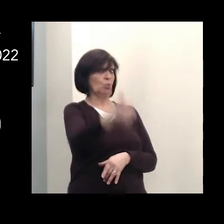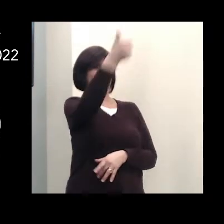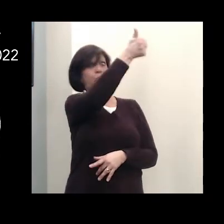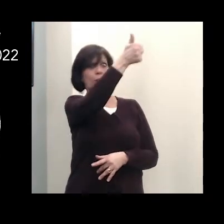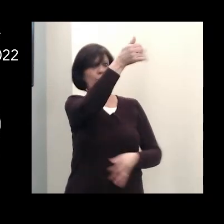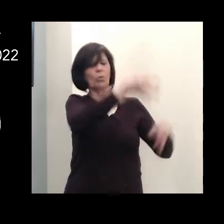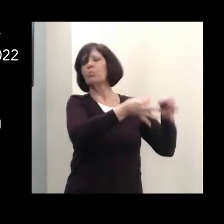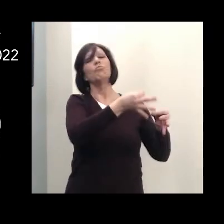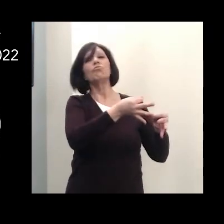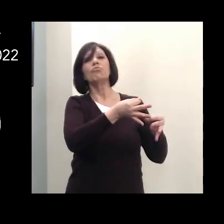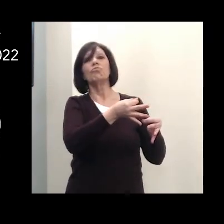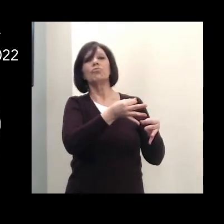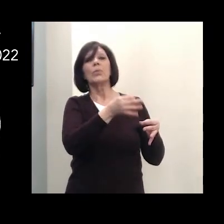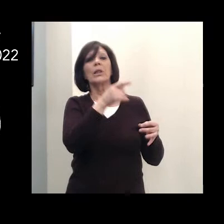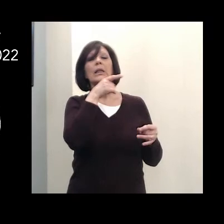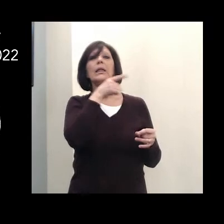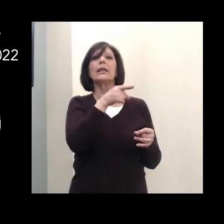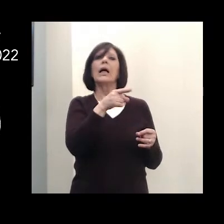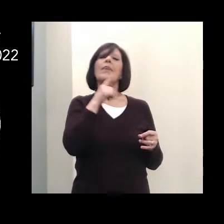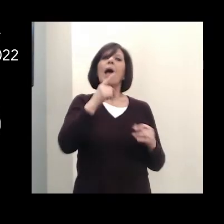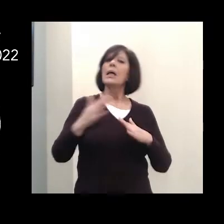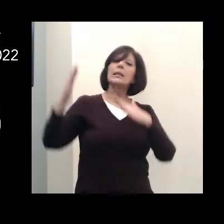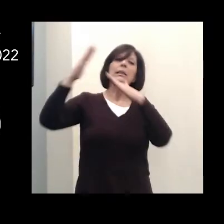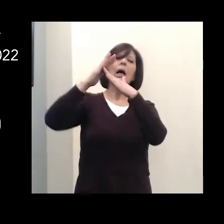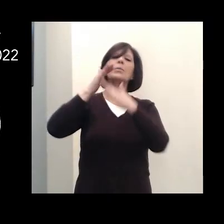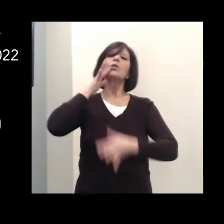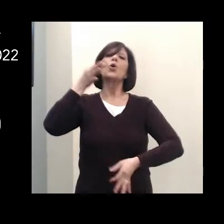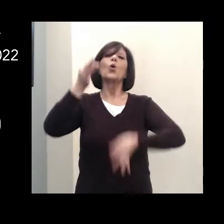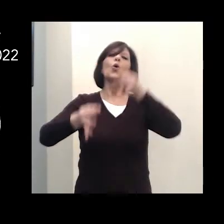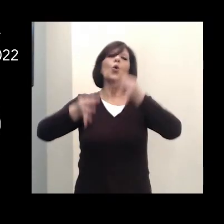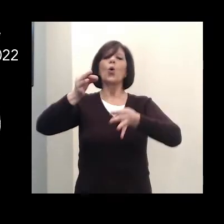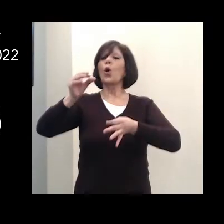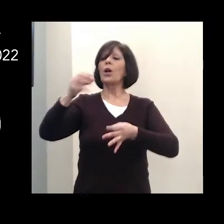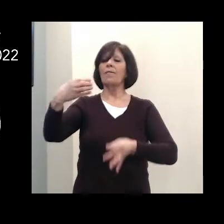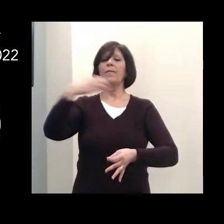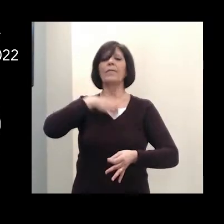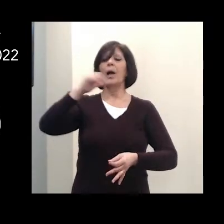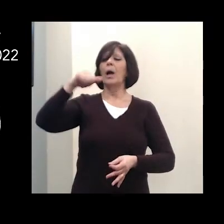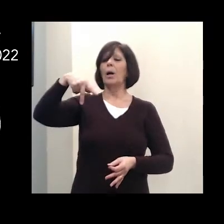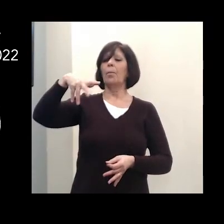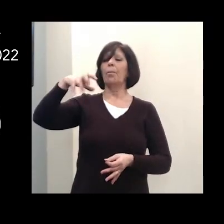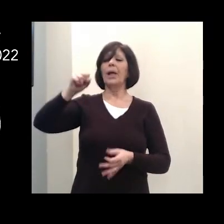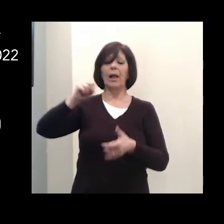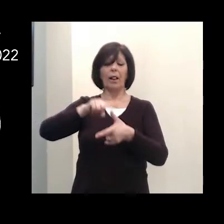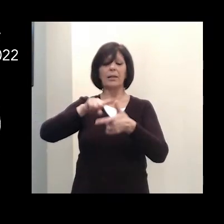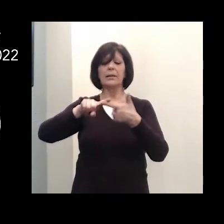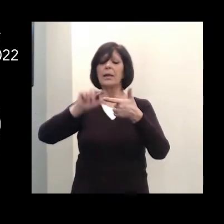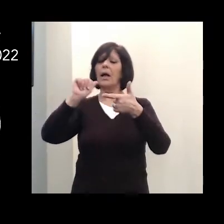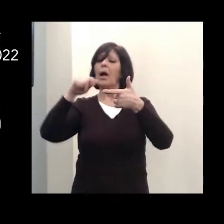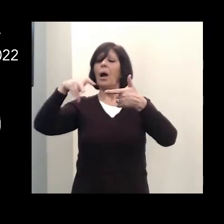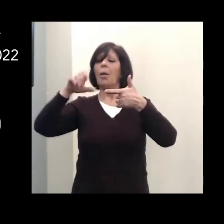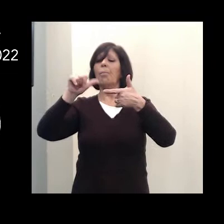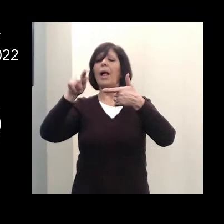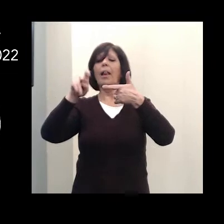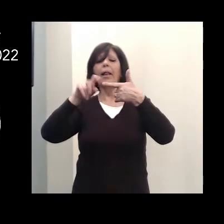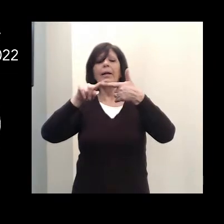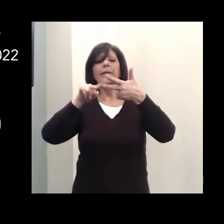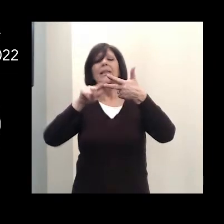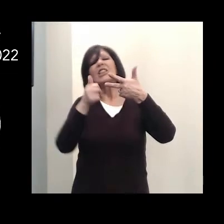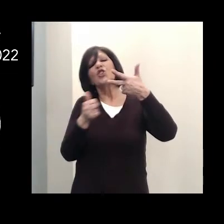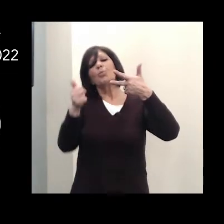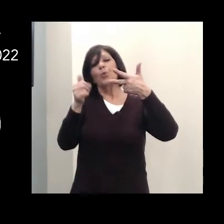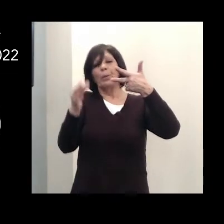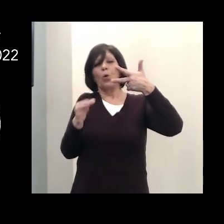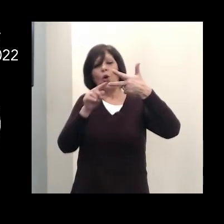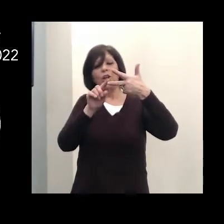trial court is called the Court of Appeals. The middle section is the appellate division. Below that are the state Supreme Court. So this was a state Supreme